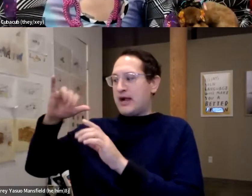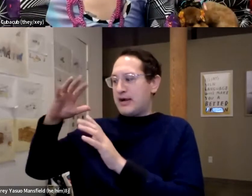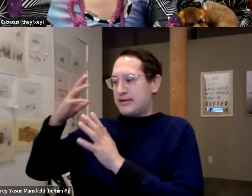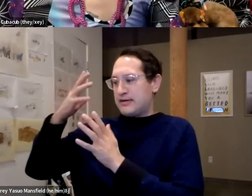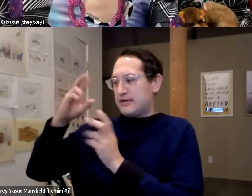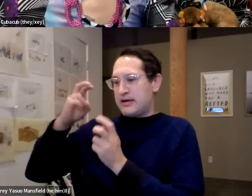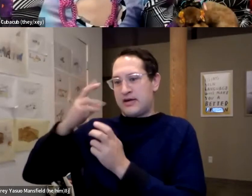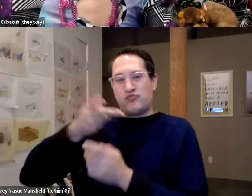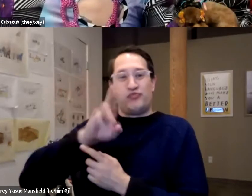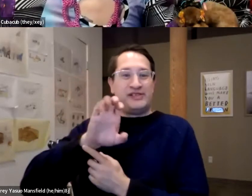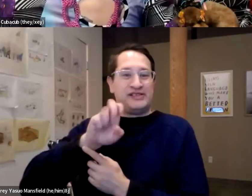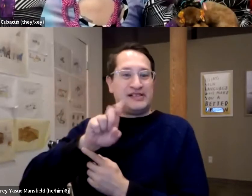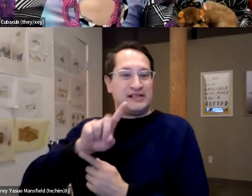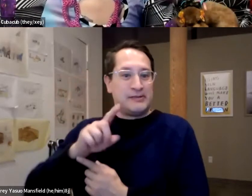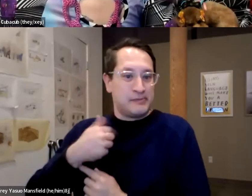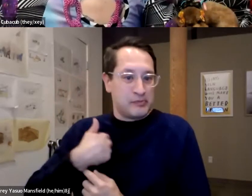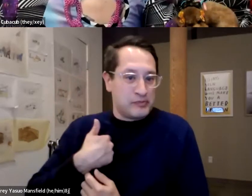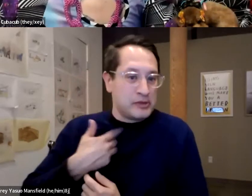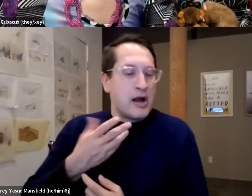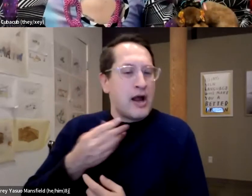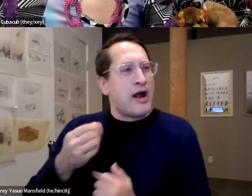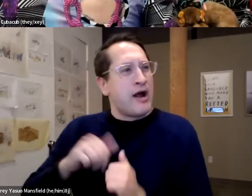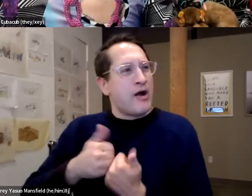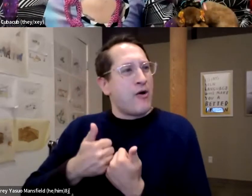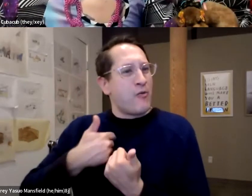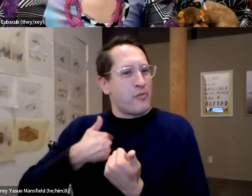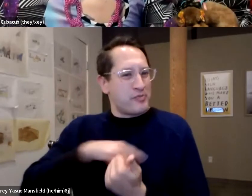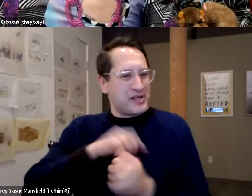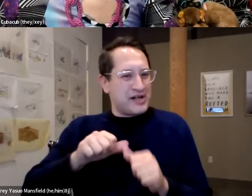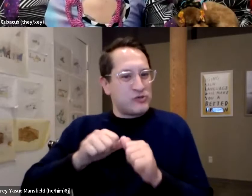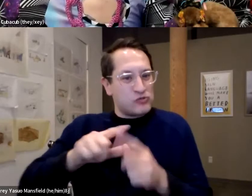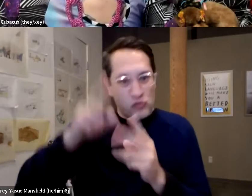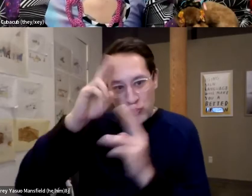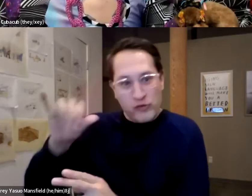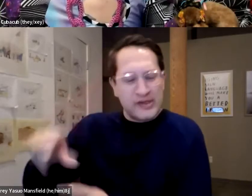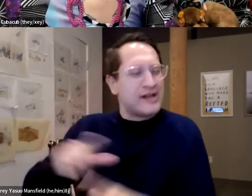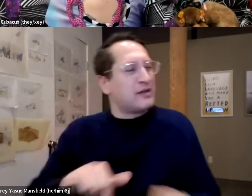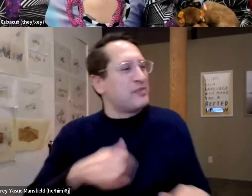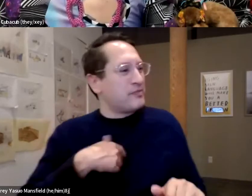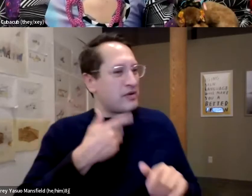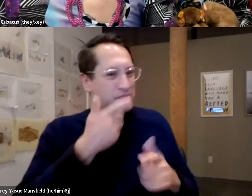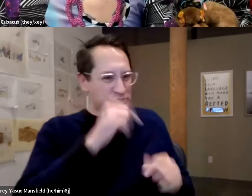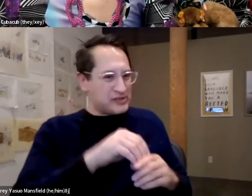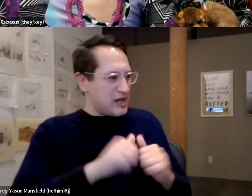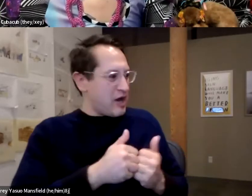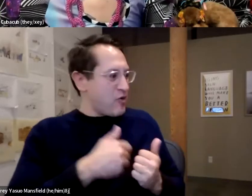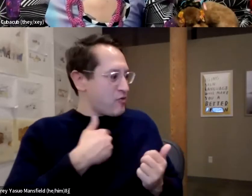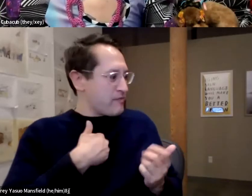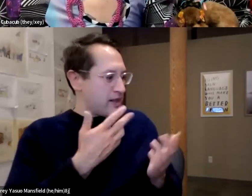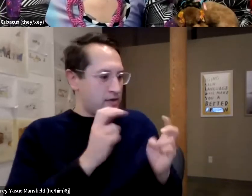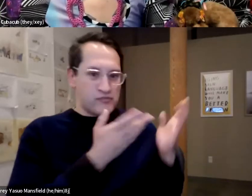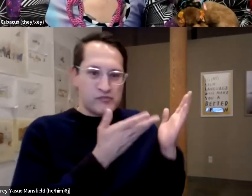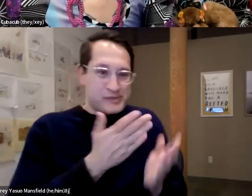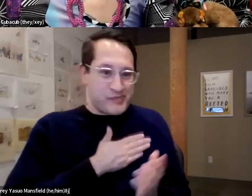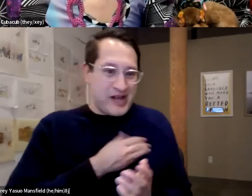can, generations, that preceded us and preceded me, how we can continue to honor those. But at the same time, I'm